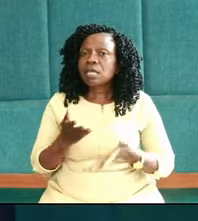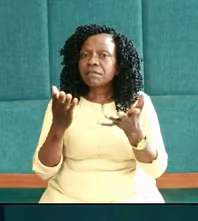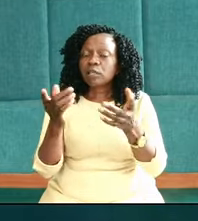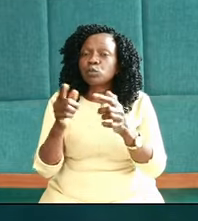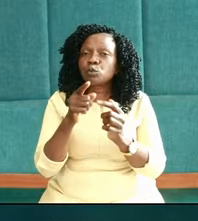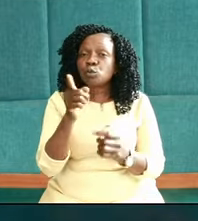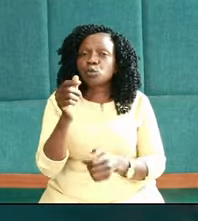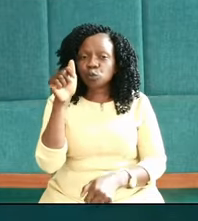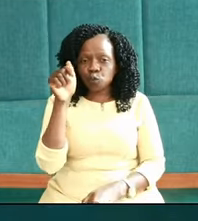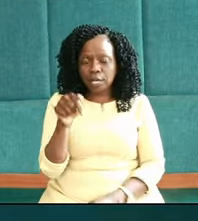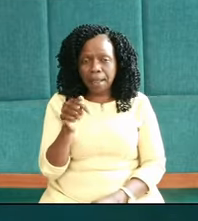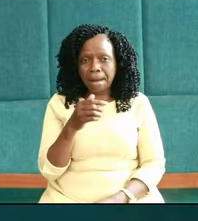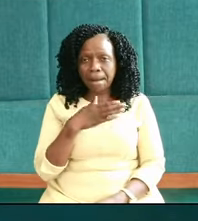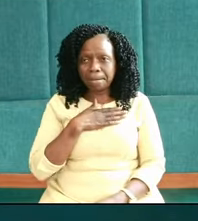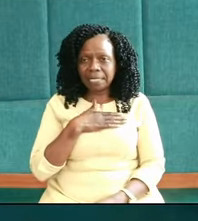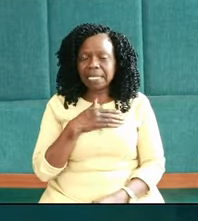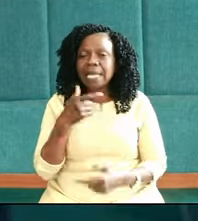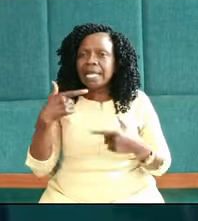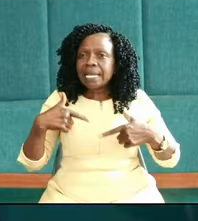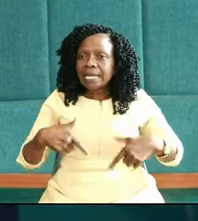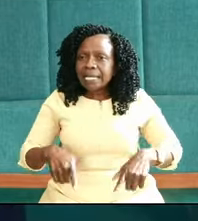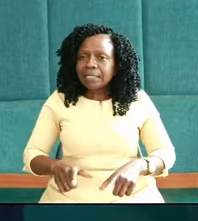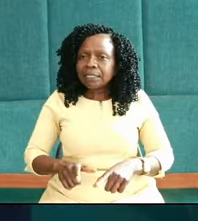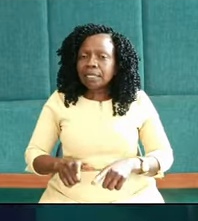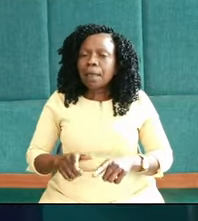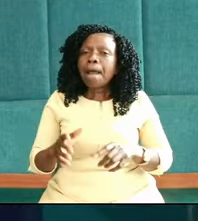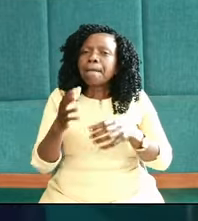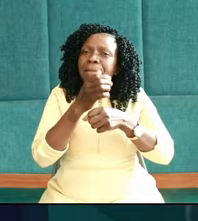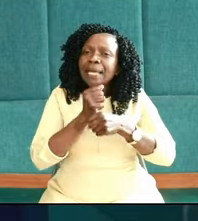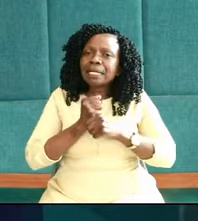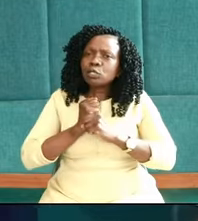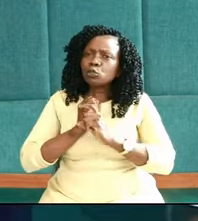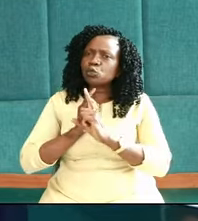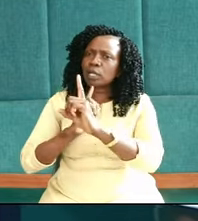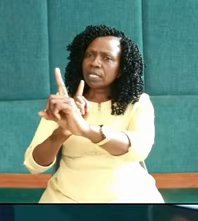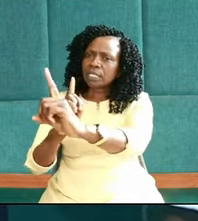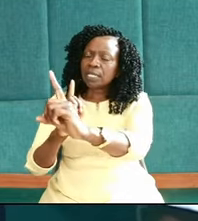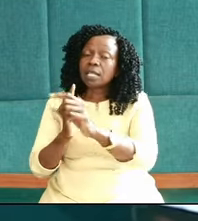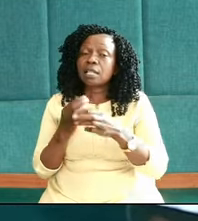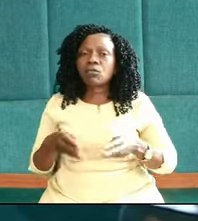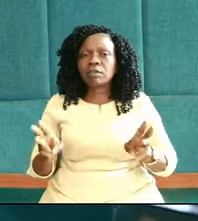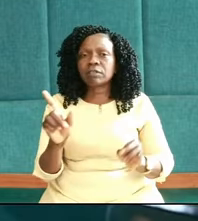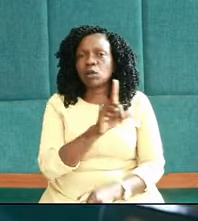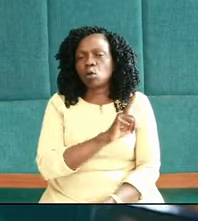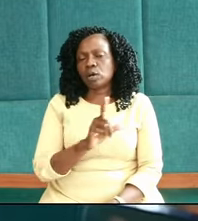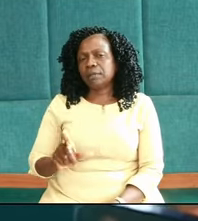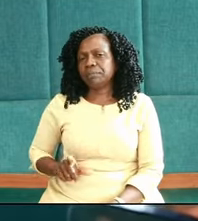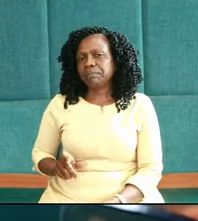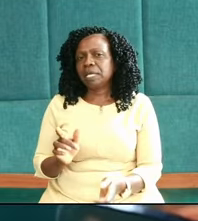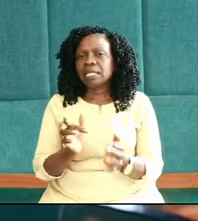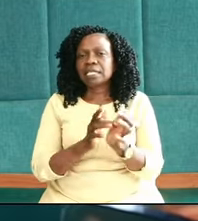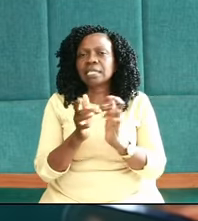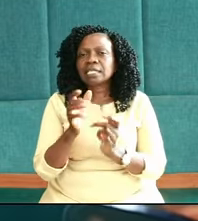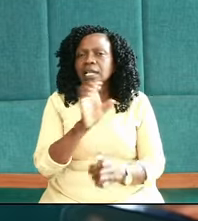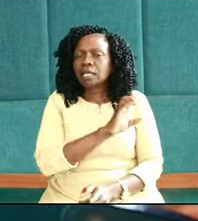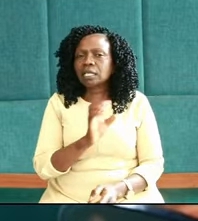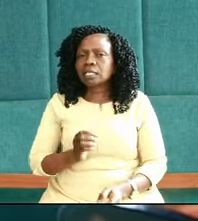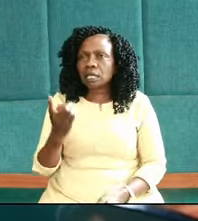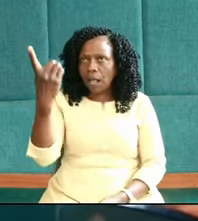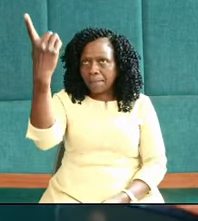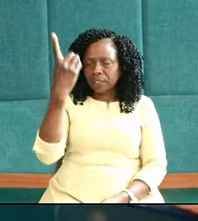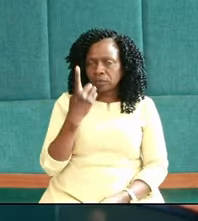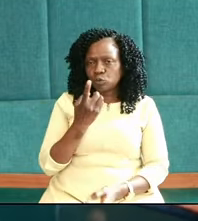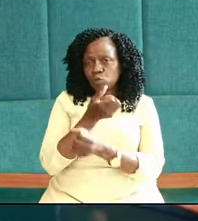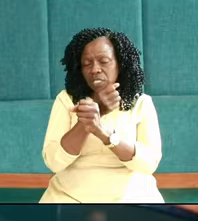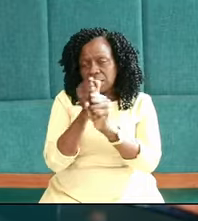today. Please make straight the way of the Lord. Jesus Christ is coming to